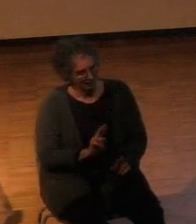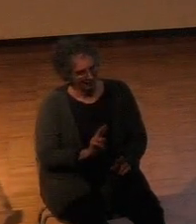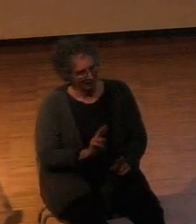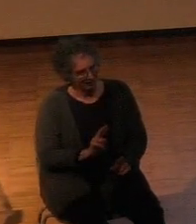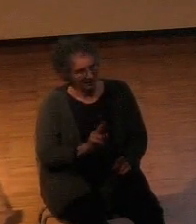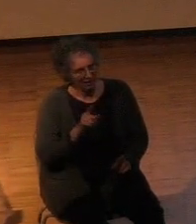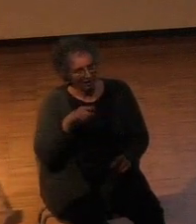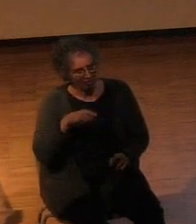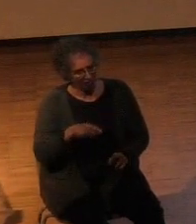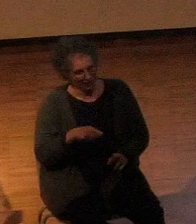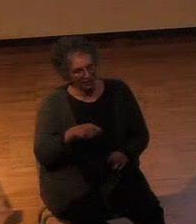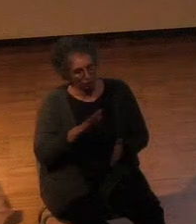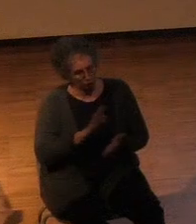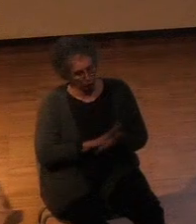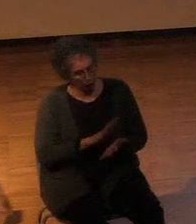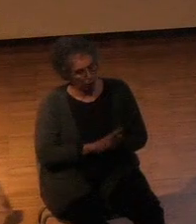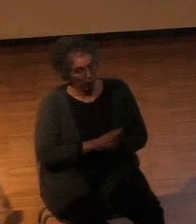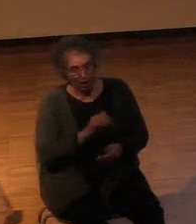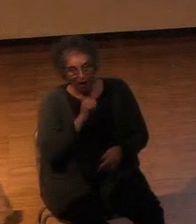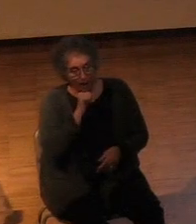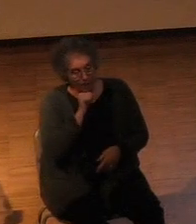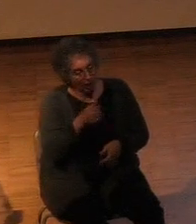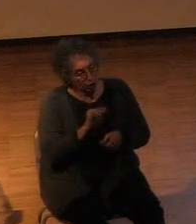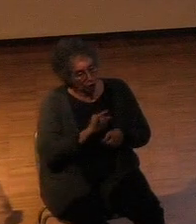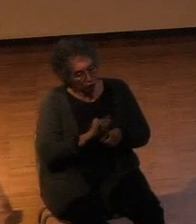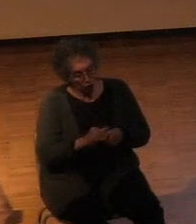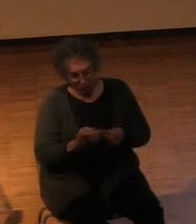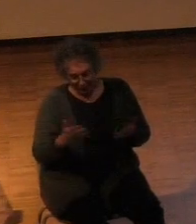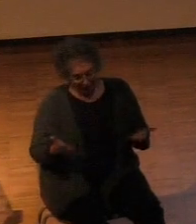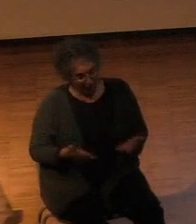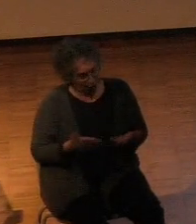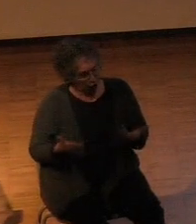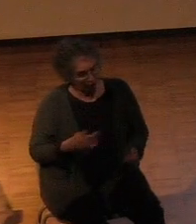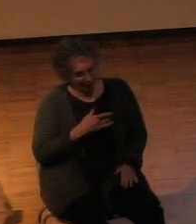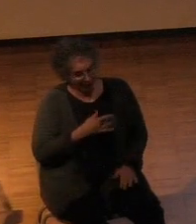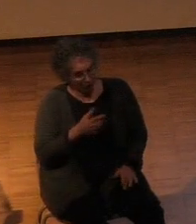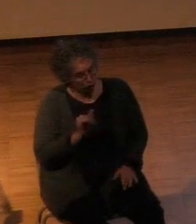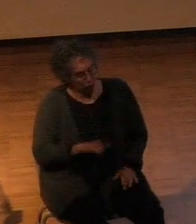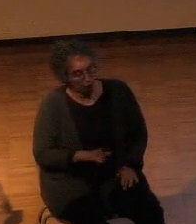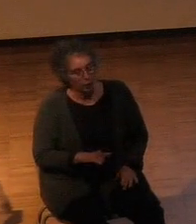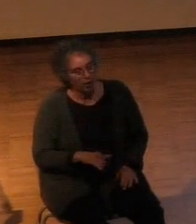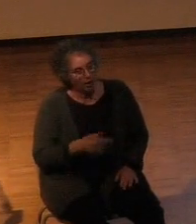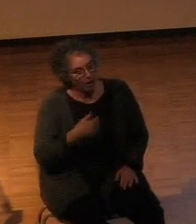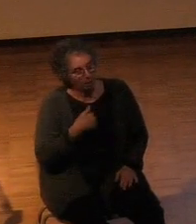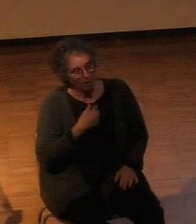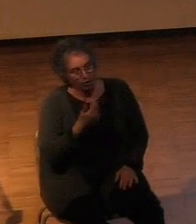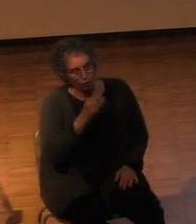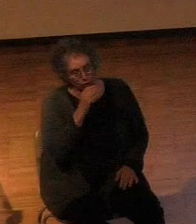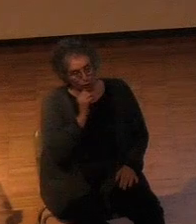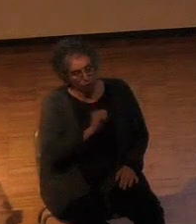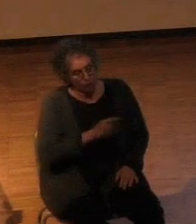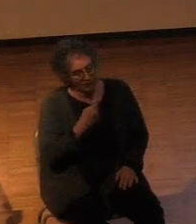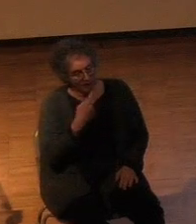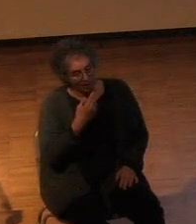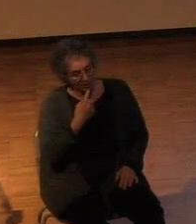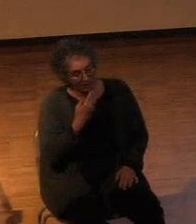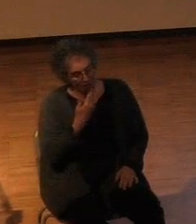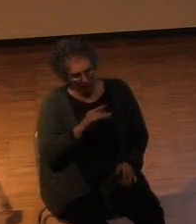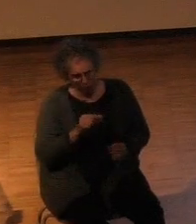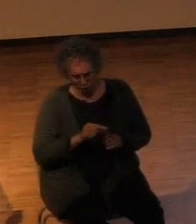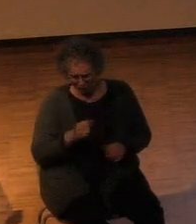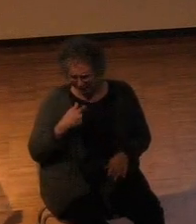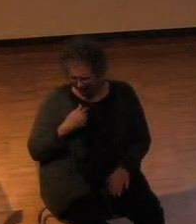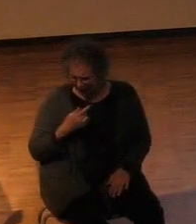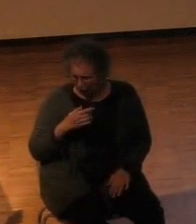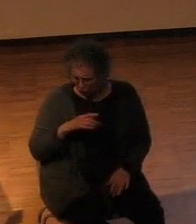this institution. So I won't be cursing like I always do. Even my 13-year-old curses because she says, you curse? I'm